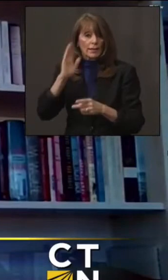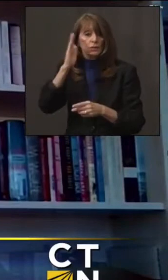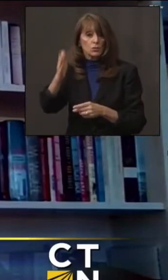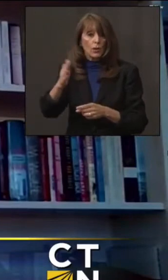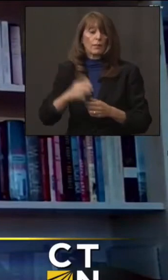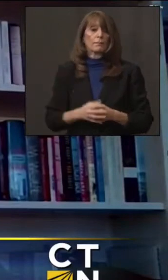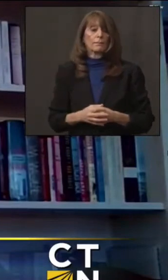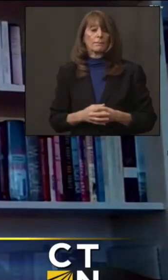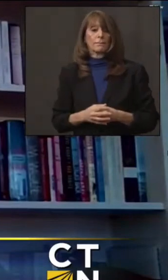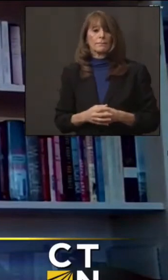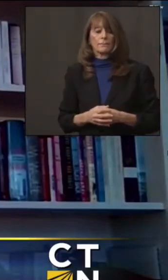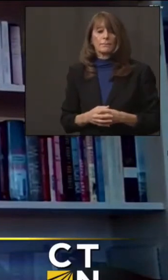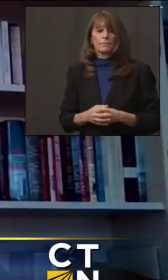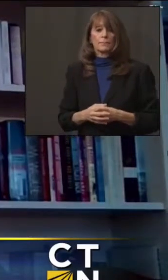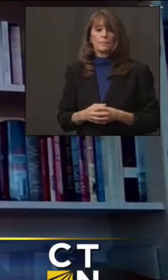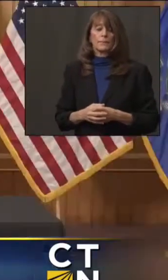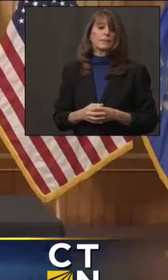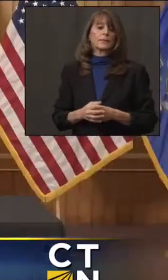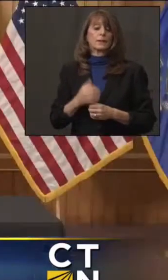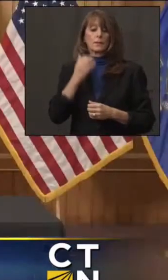a basis.